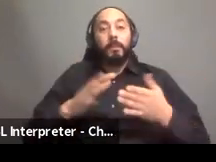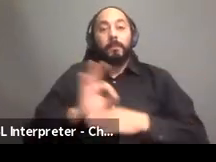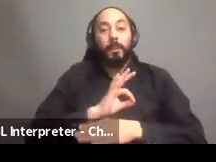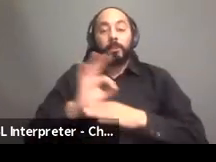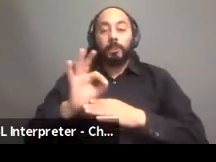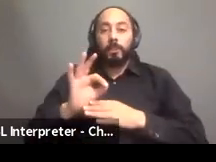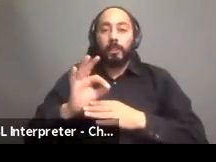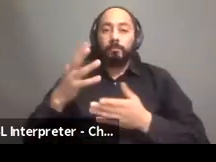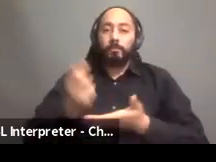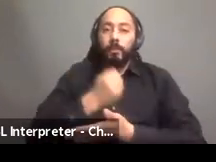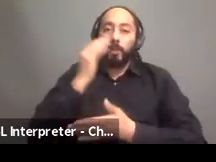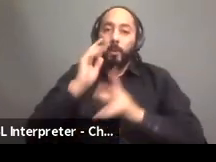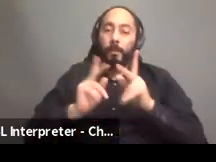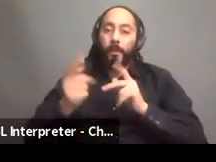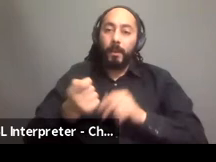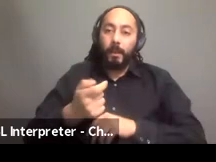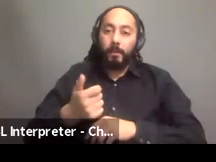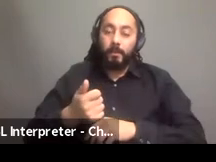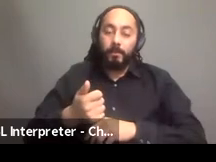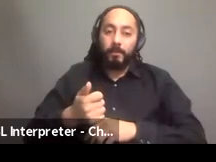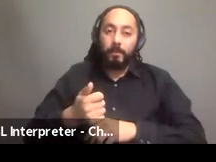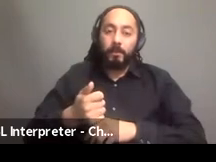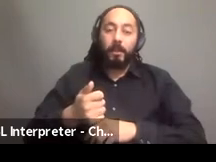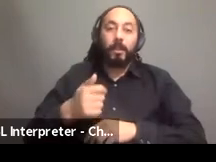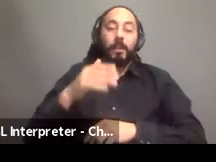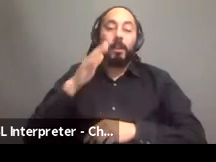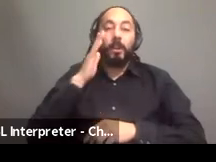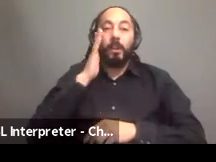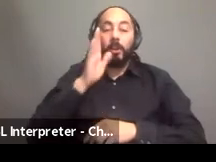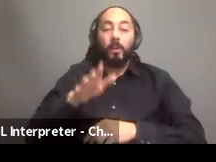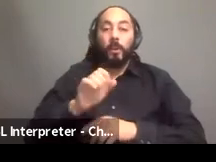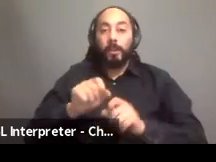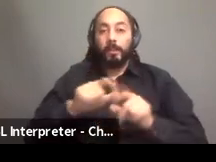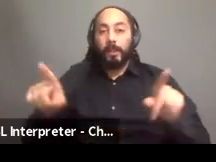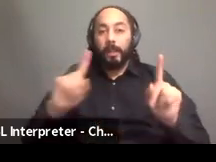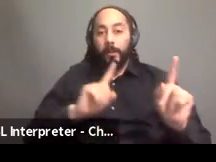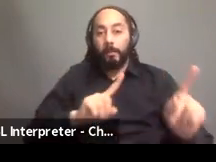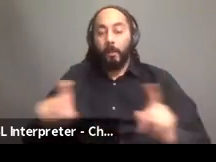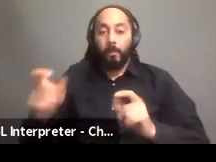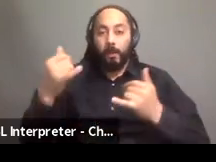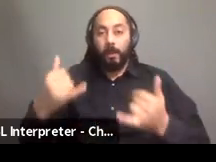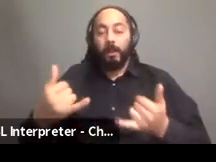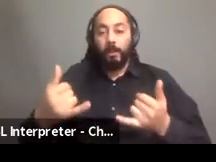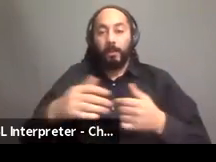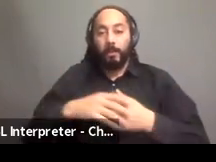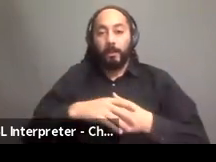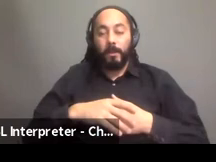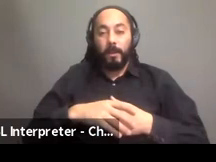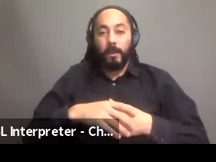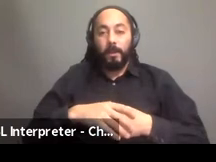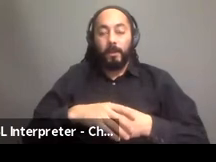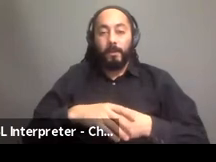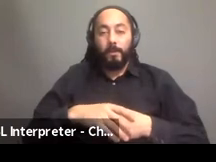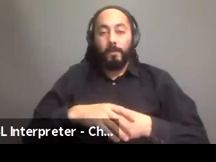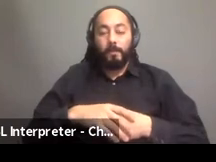little bit. So we're going to be sending around a poll right now, and we would like to know, what